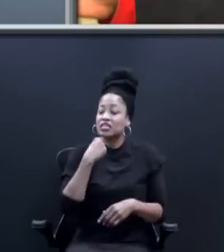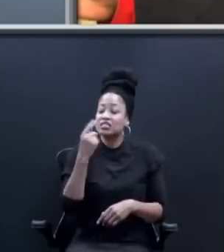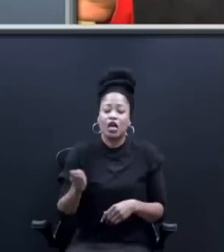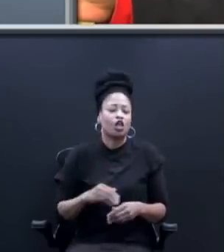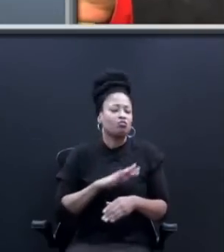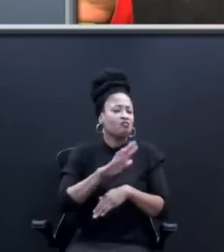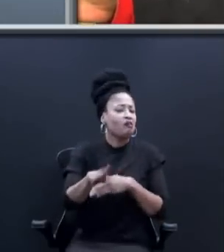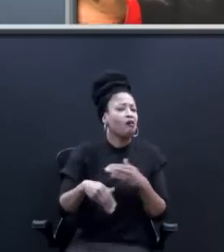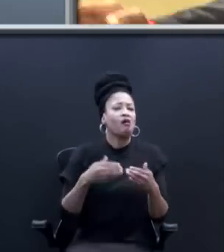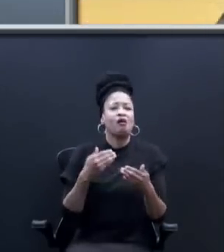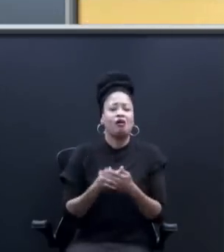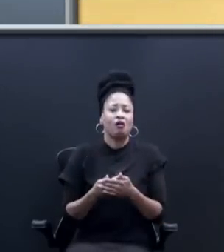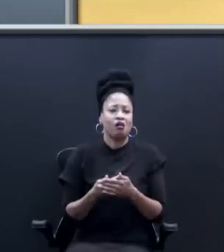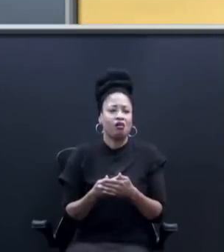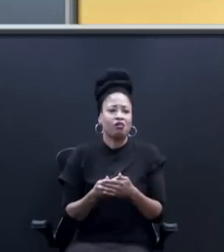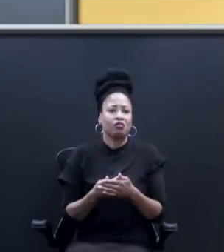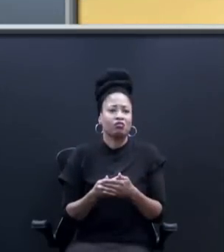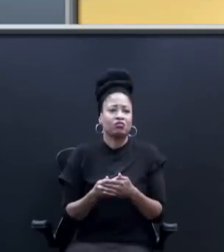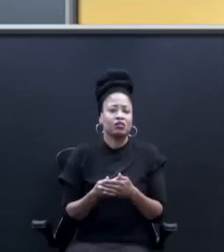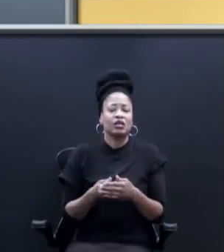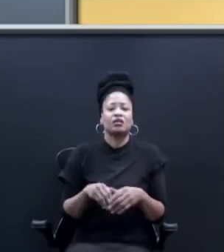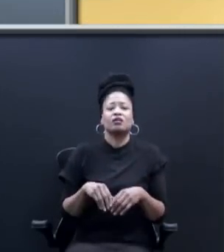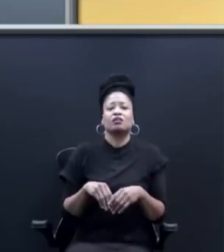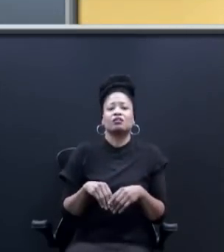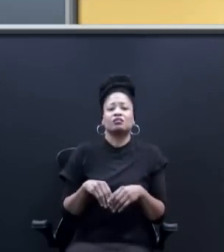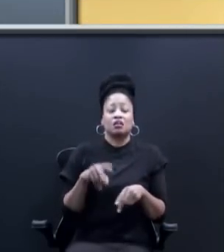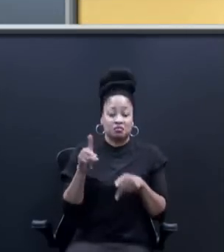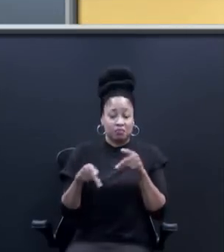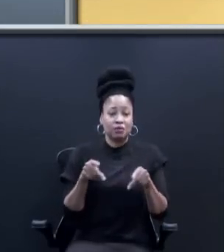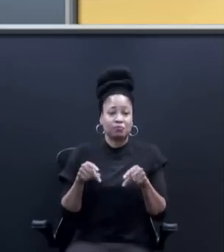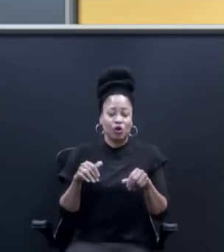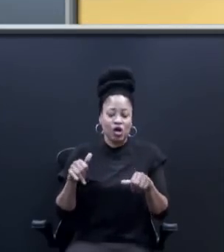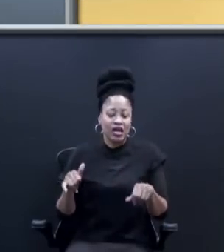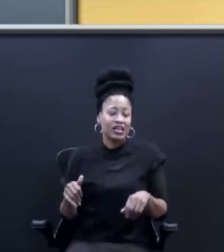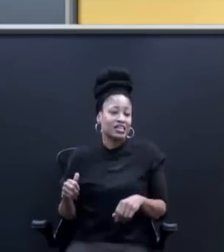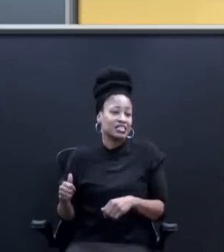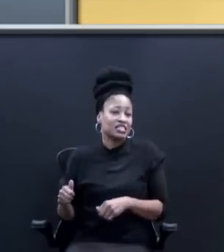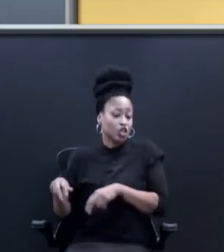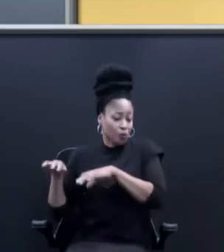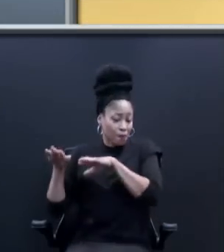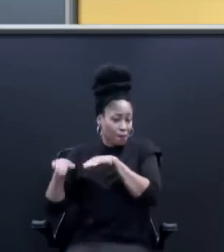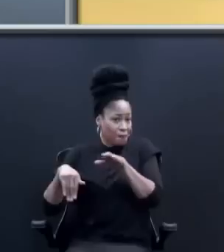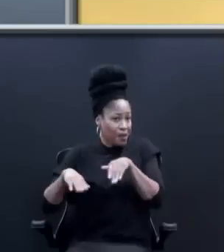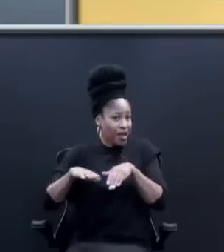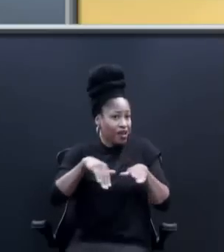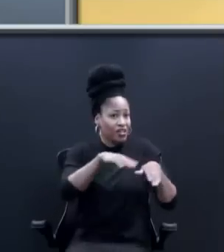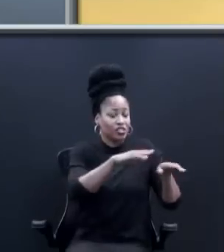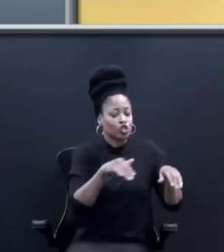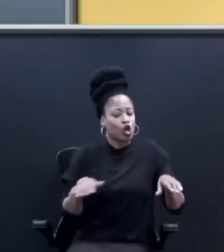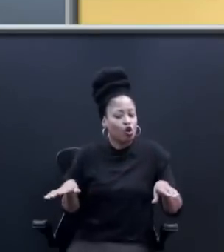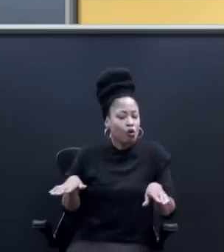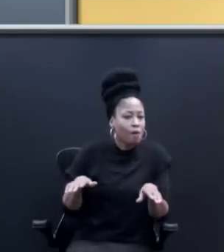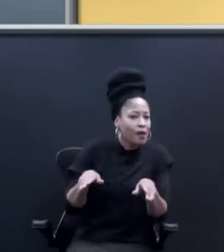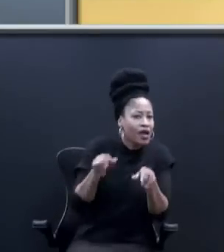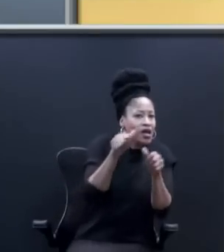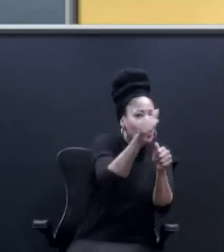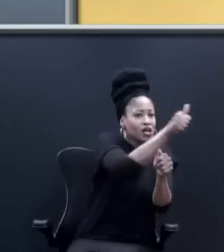over. Now he's telling them, now tell the priest to come up out of Jordan. So he wants to let the